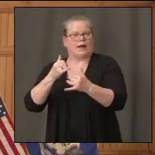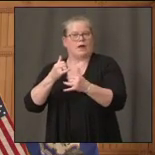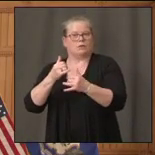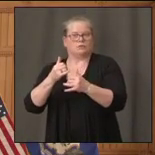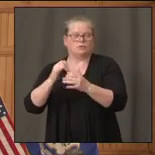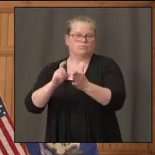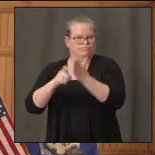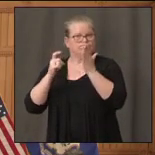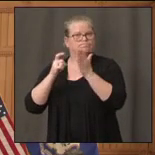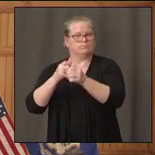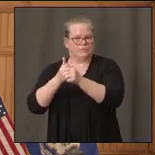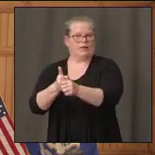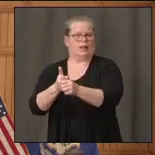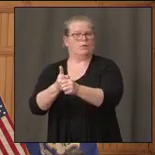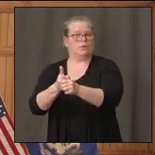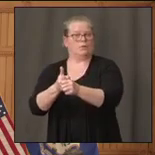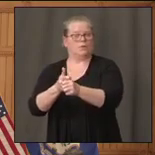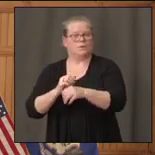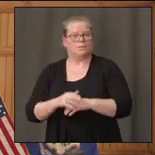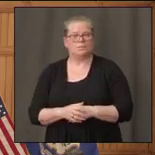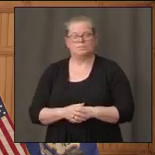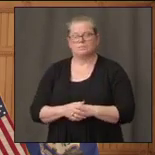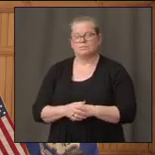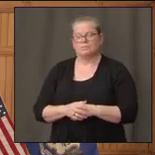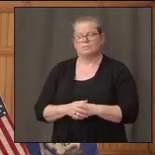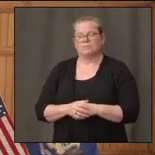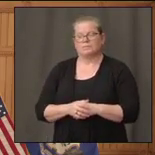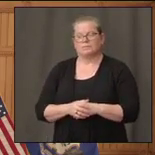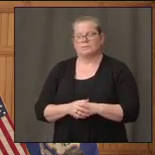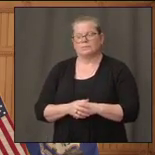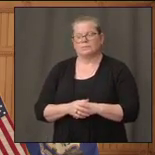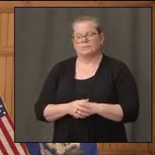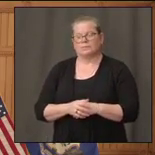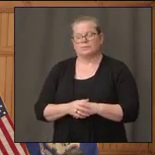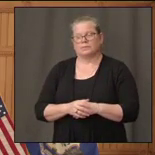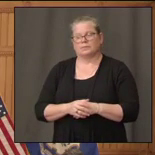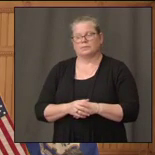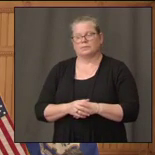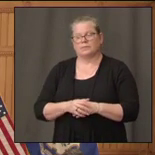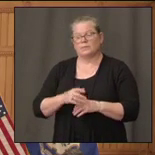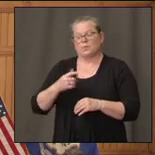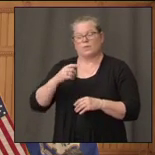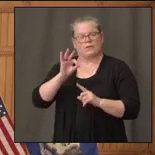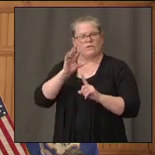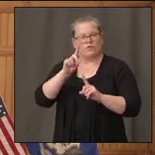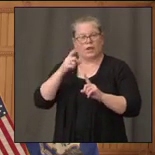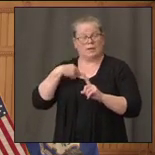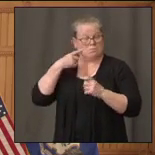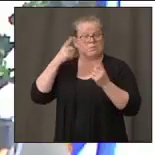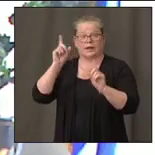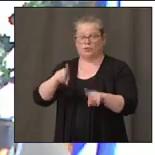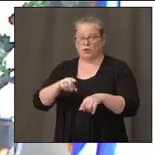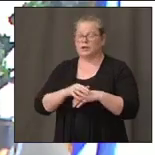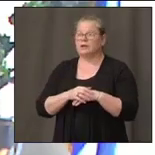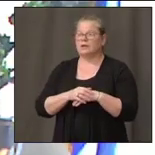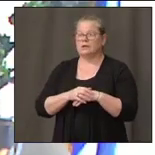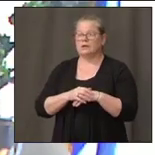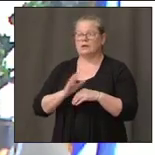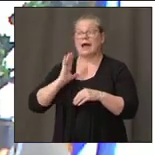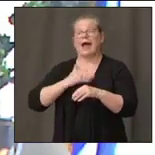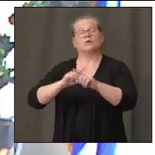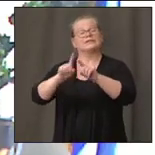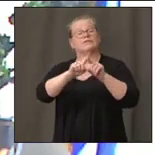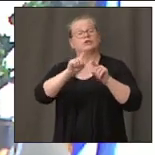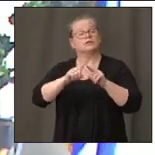I would echo that and say that so far when we go around and look at all our establishments,